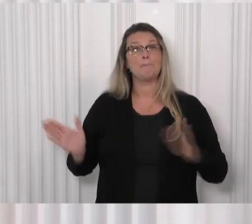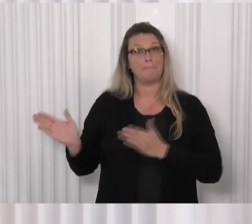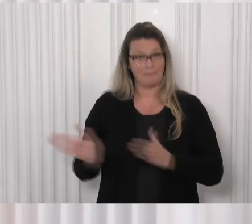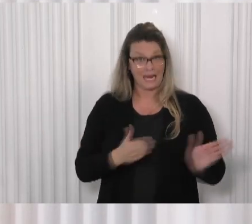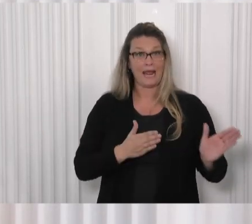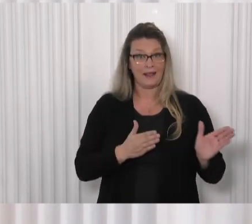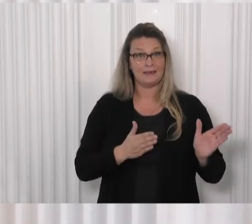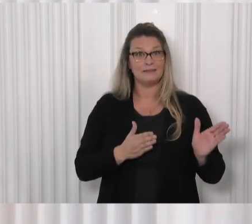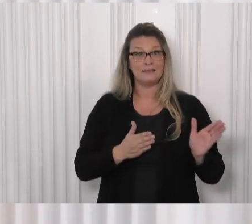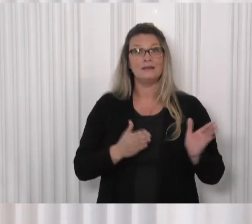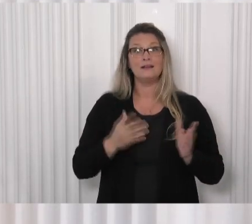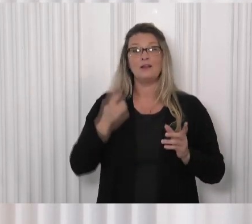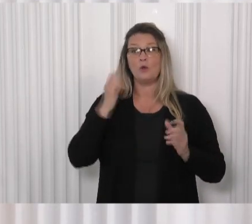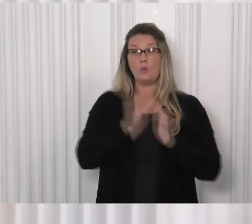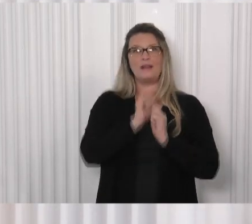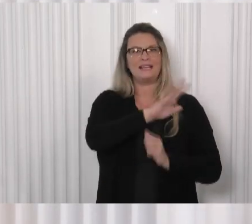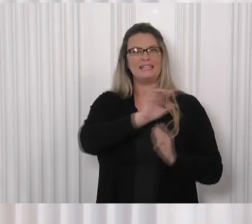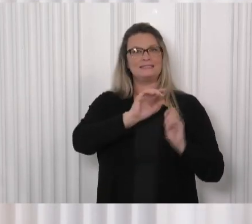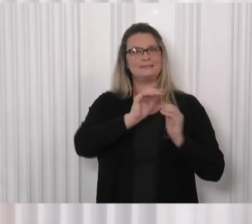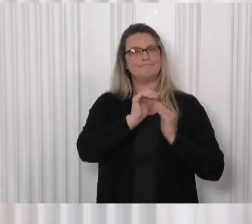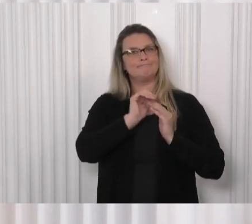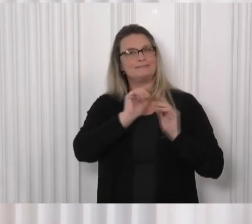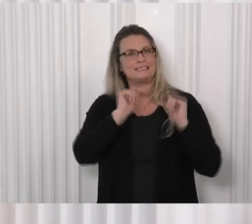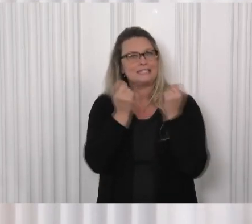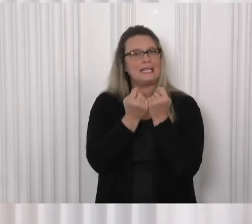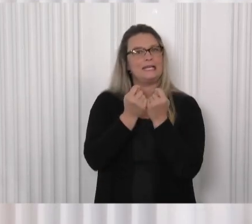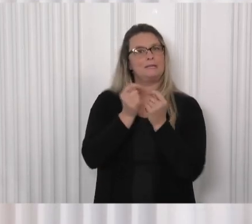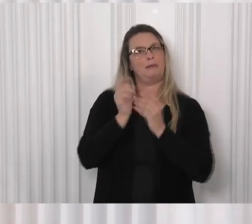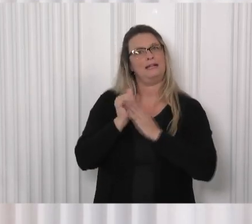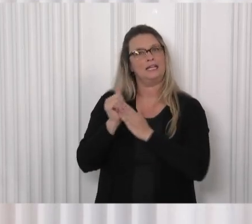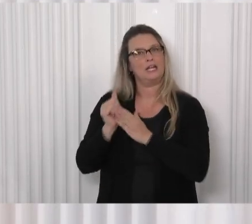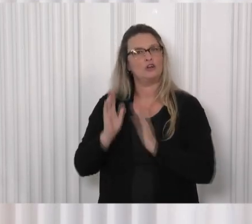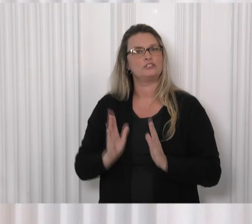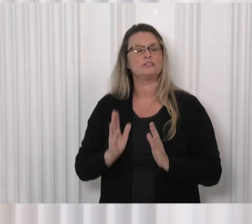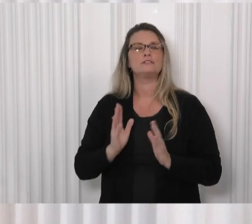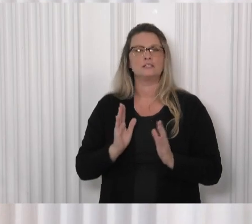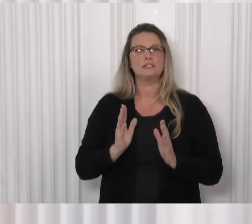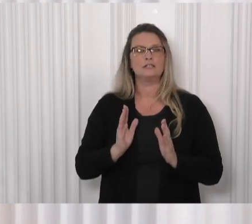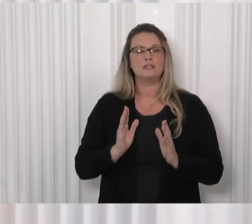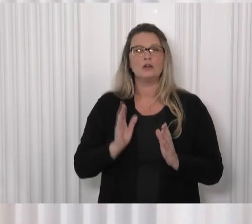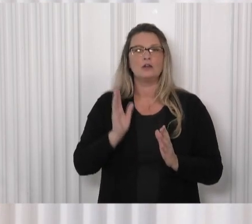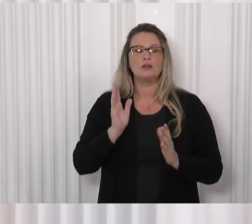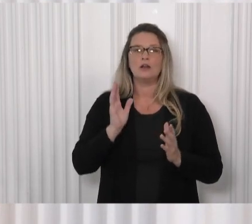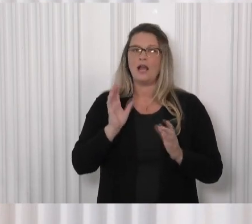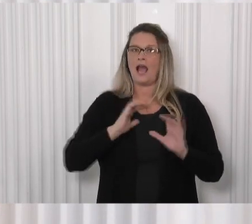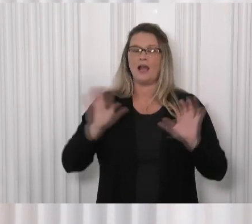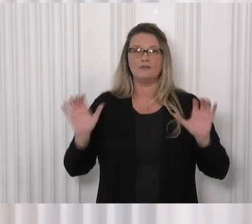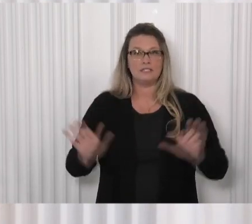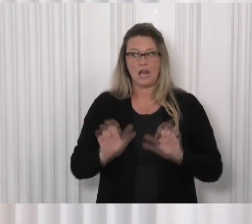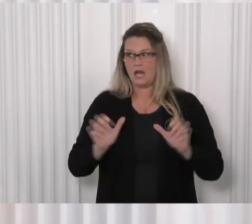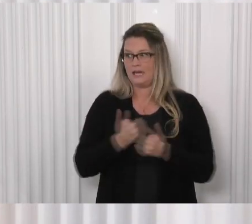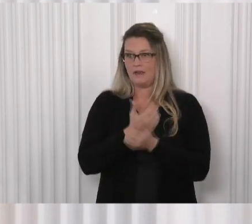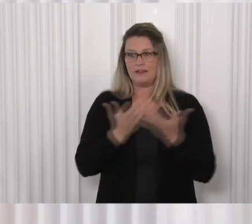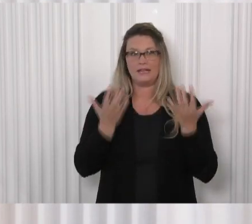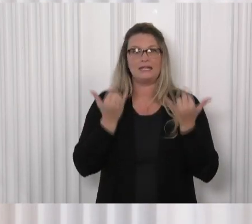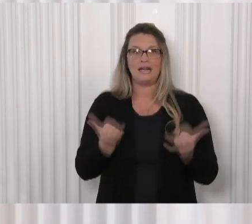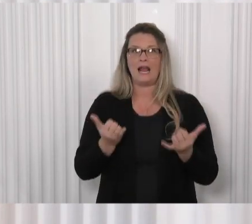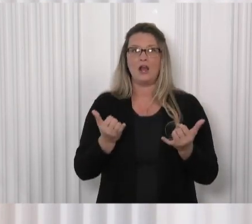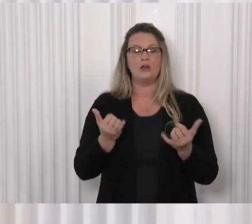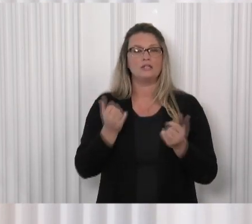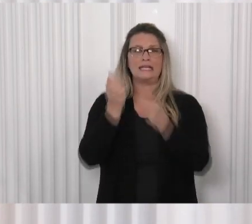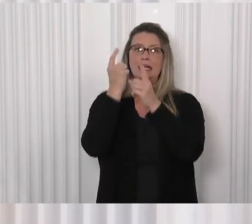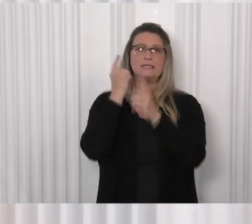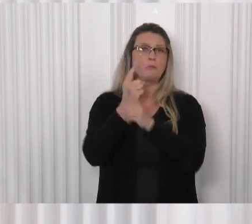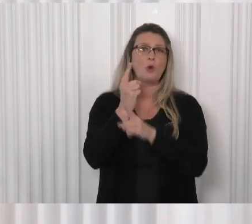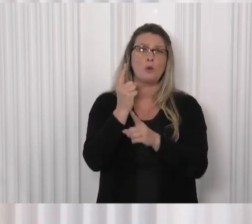the hospitals, the great medical schools we have in our state have done now, is completely appropriate